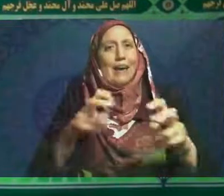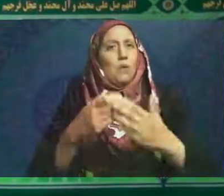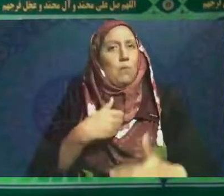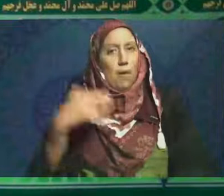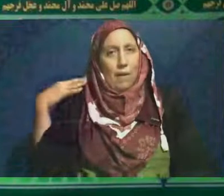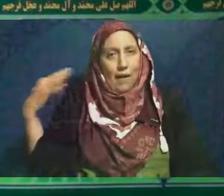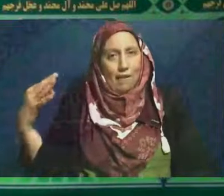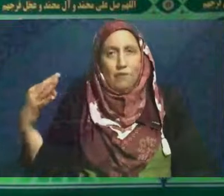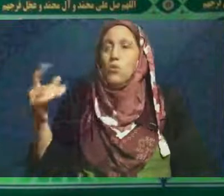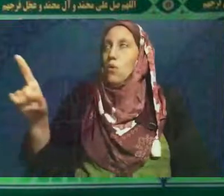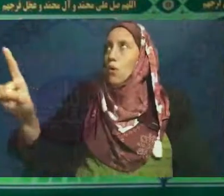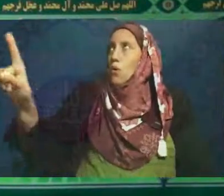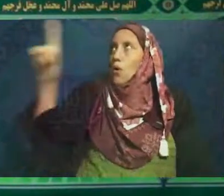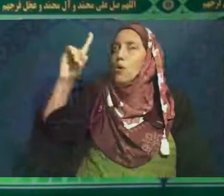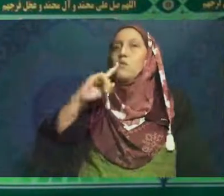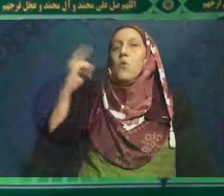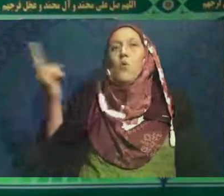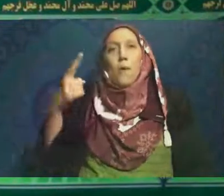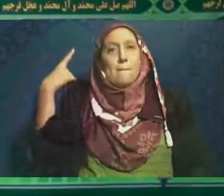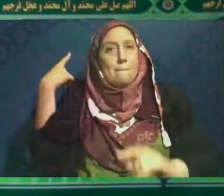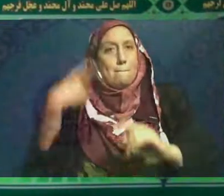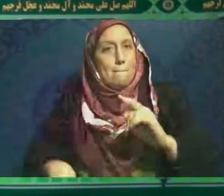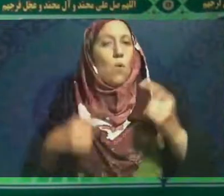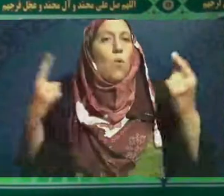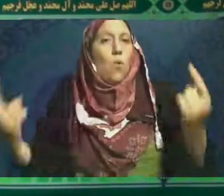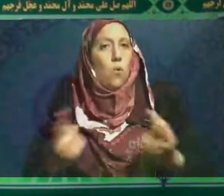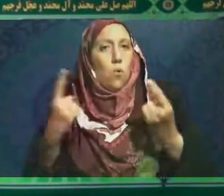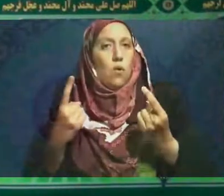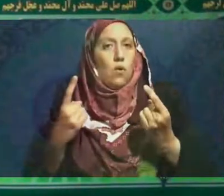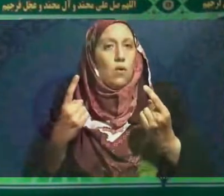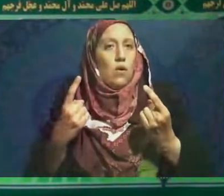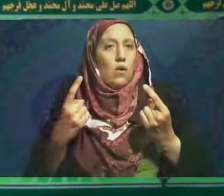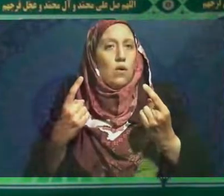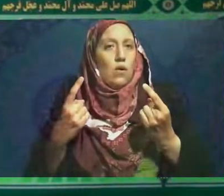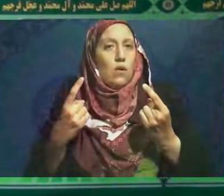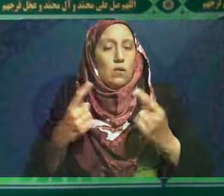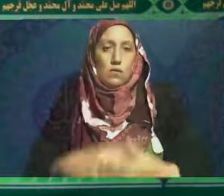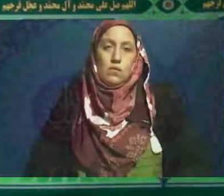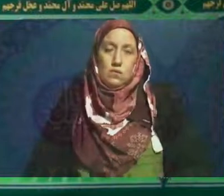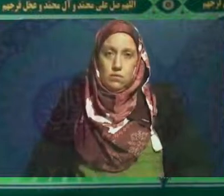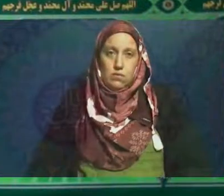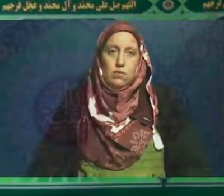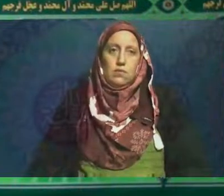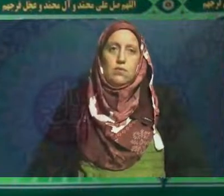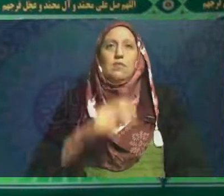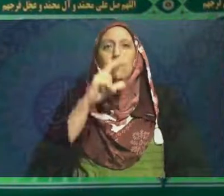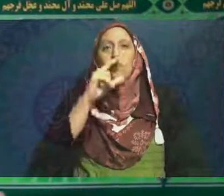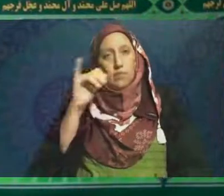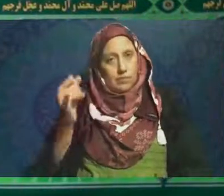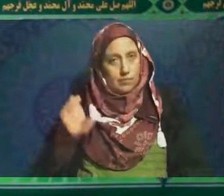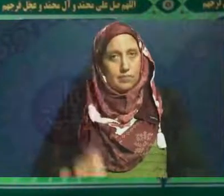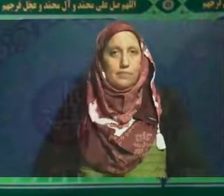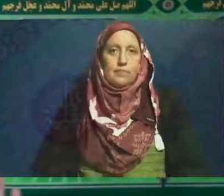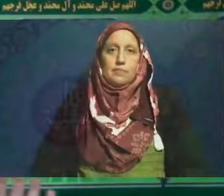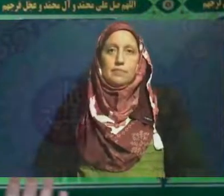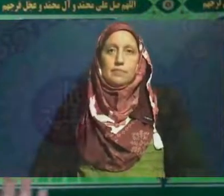Shahida bilhaq. Shahida Allah annahu la ilaha illa hu wal malaikatu wa ulul ilmi qa'iman bil qist. Those who